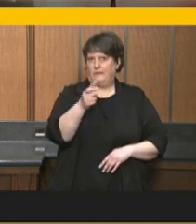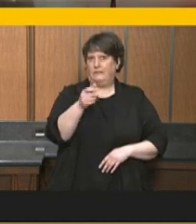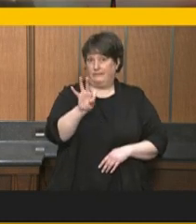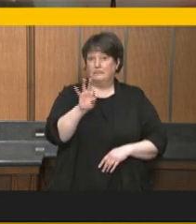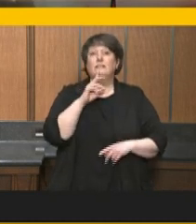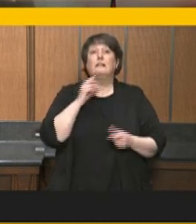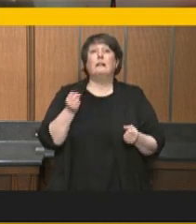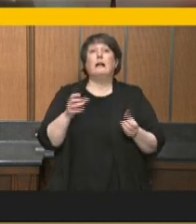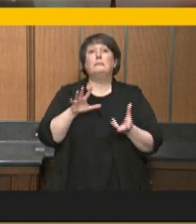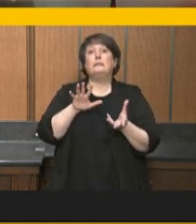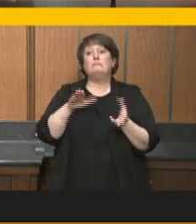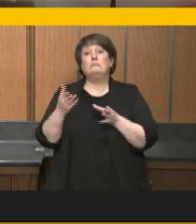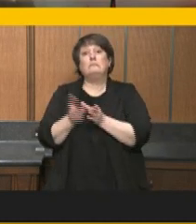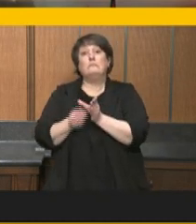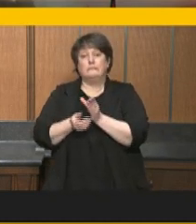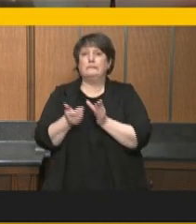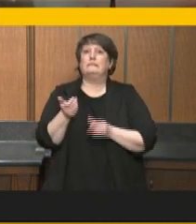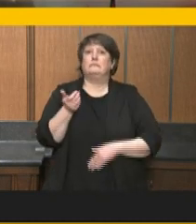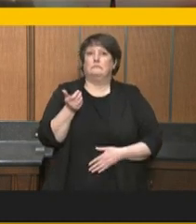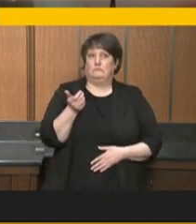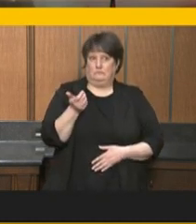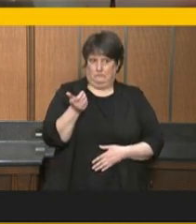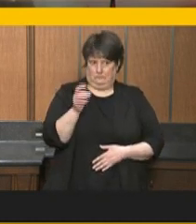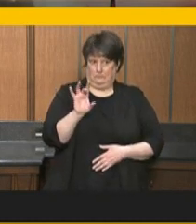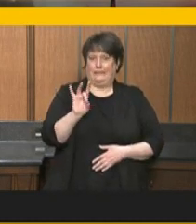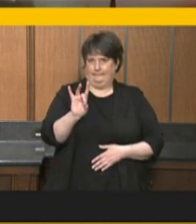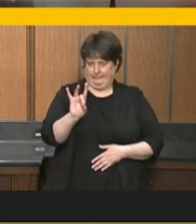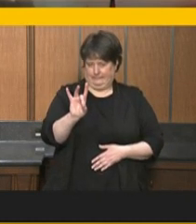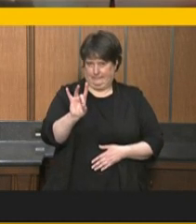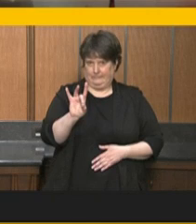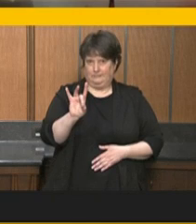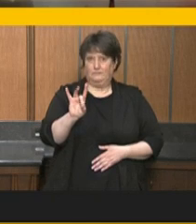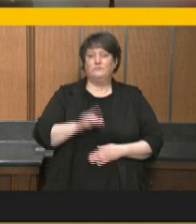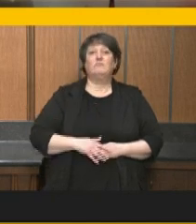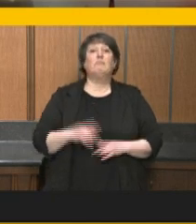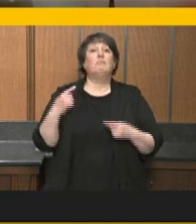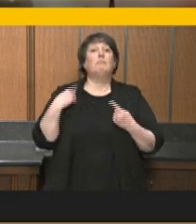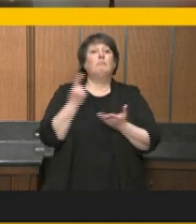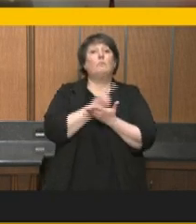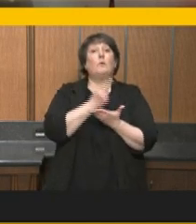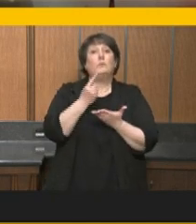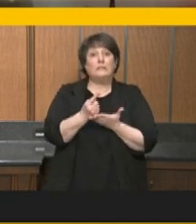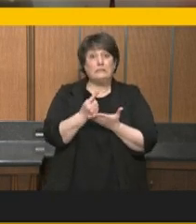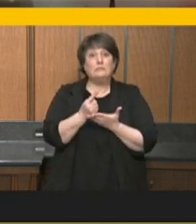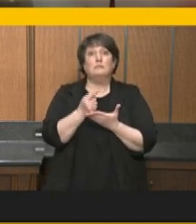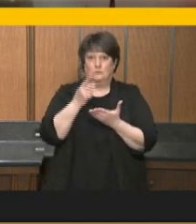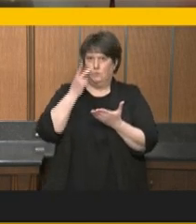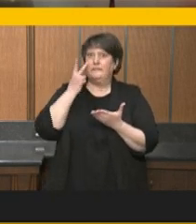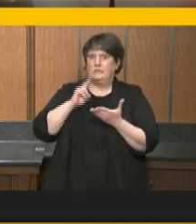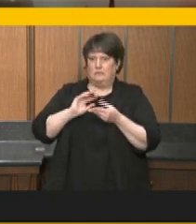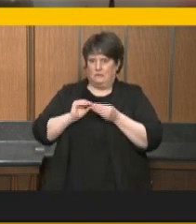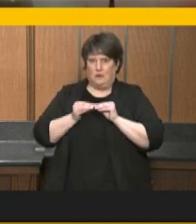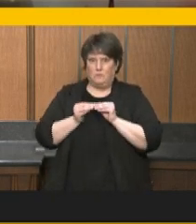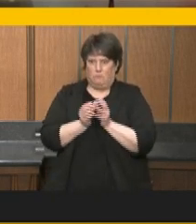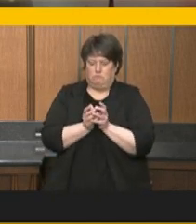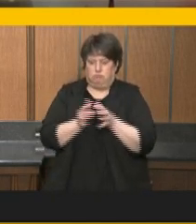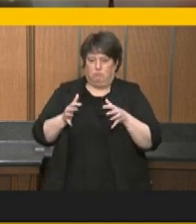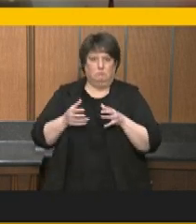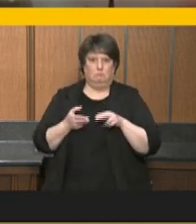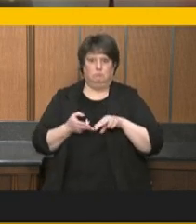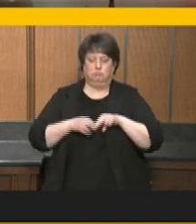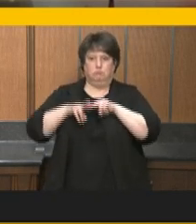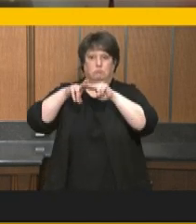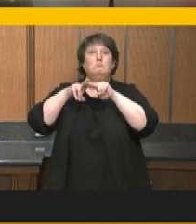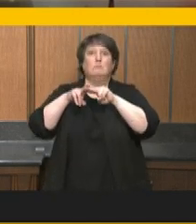Canada. What is most concerning is that over the past week, we've started to see a sharp rise in cases, and a number of provinces